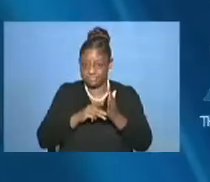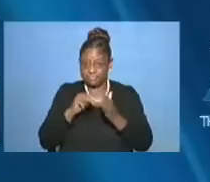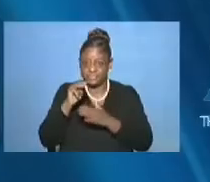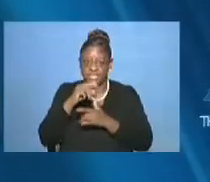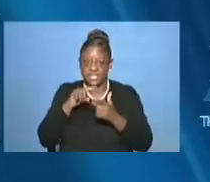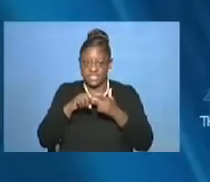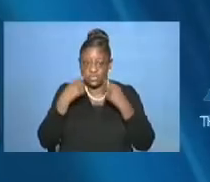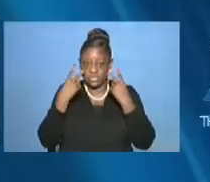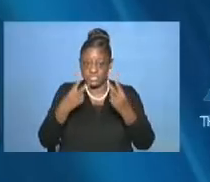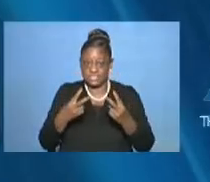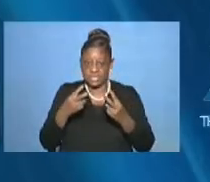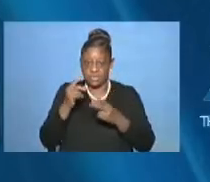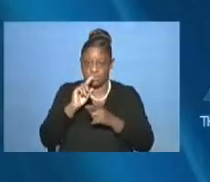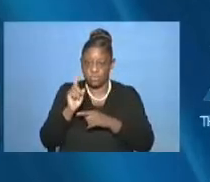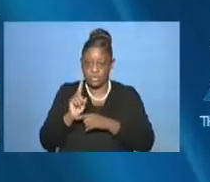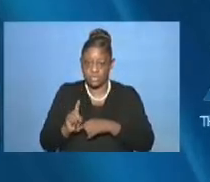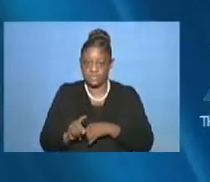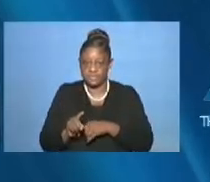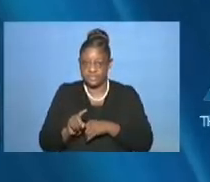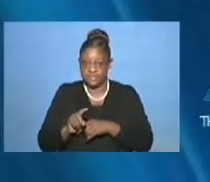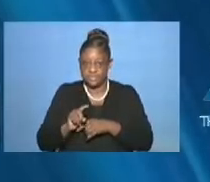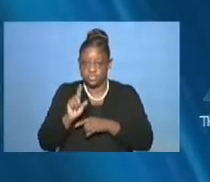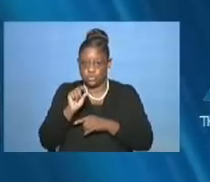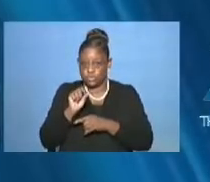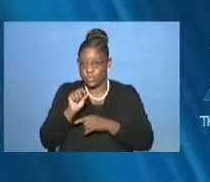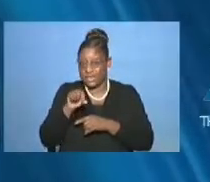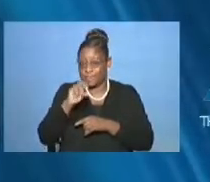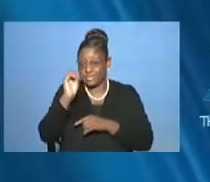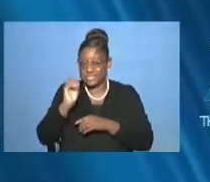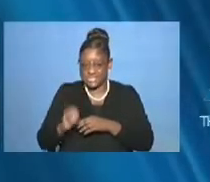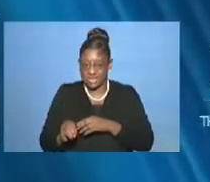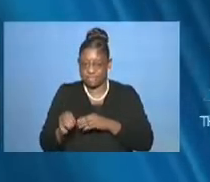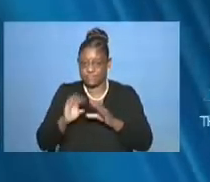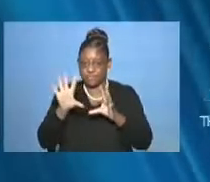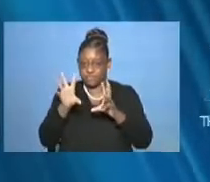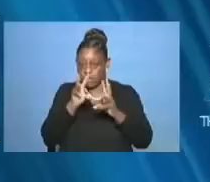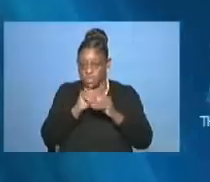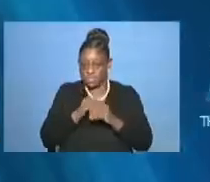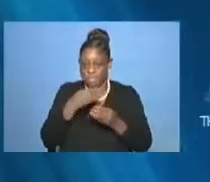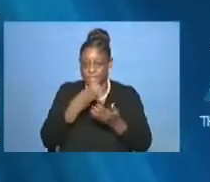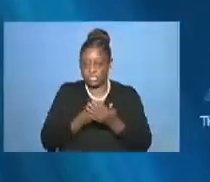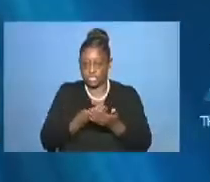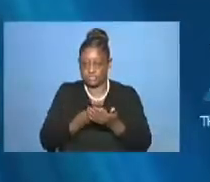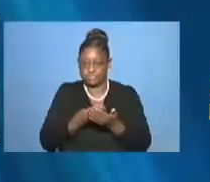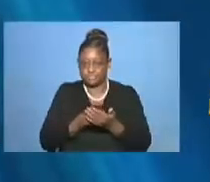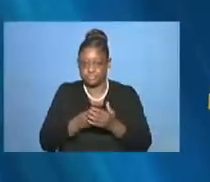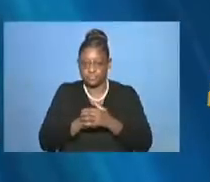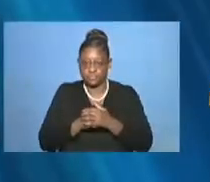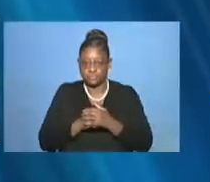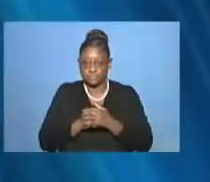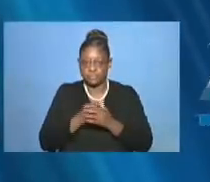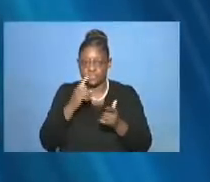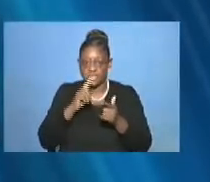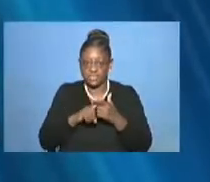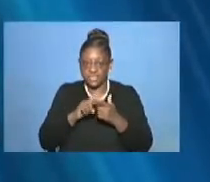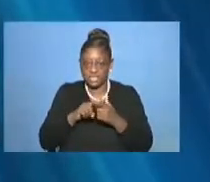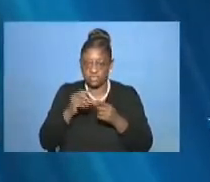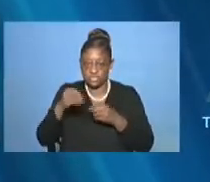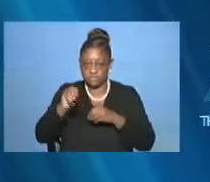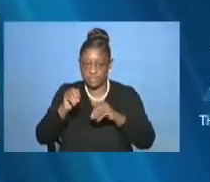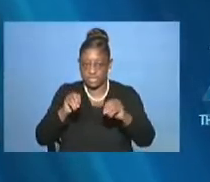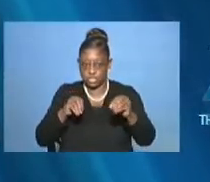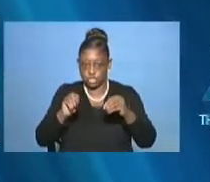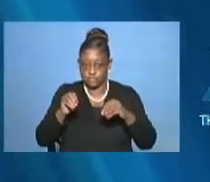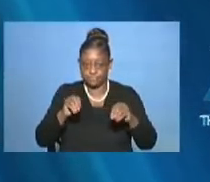$674.8 million, and that's accounting for 20% of the total budget target. In recurrent expenditure